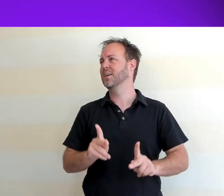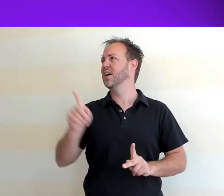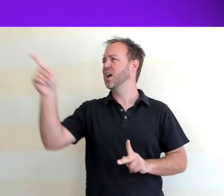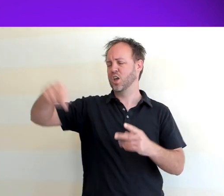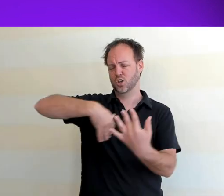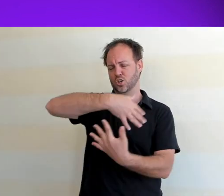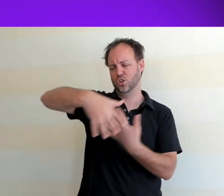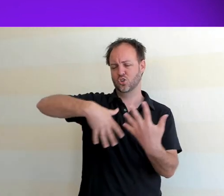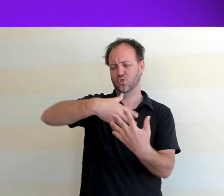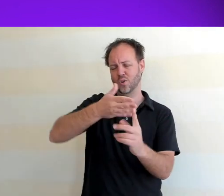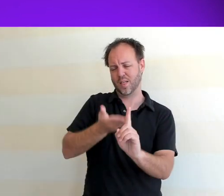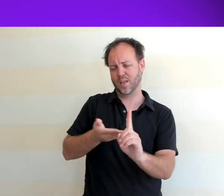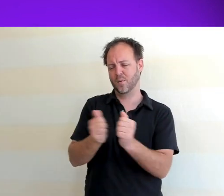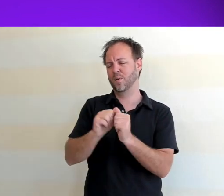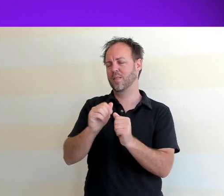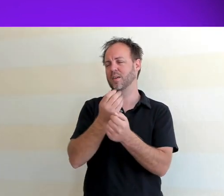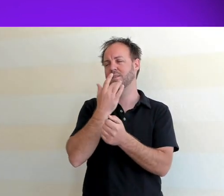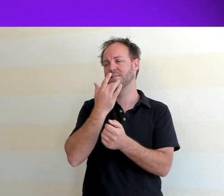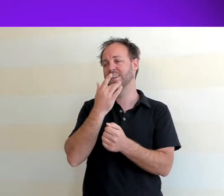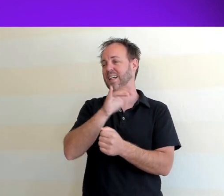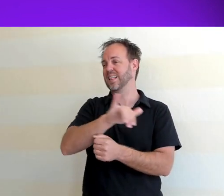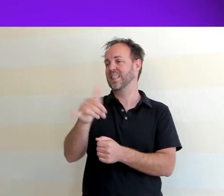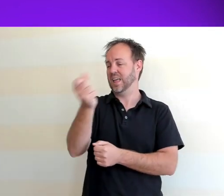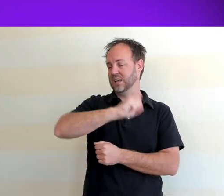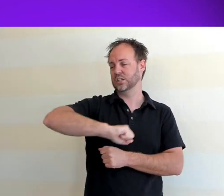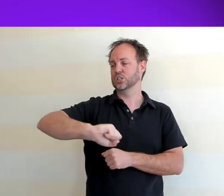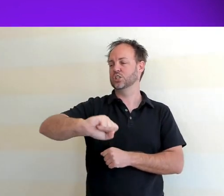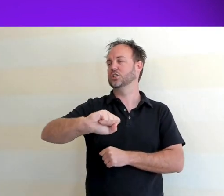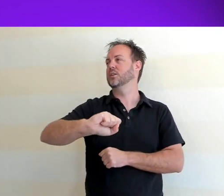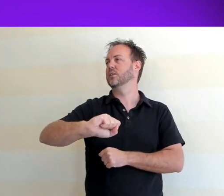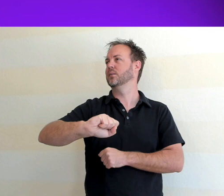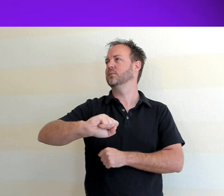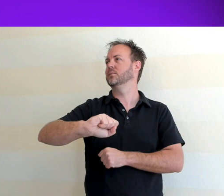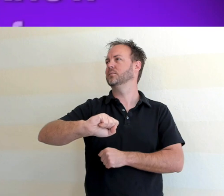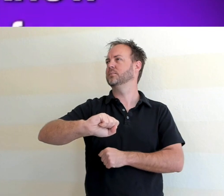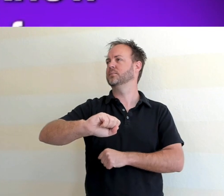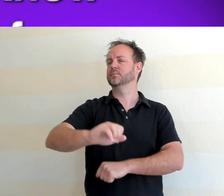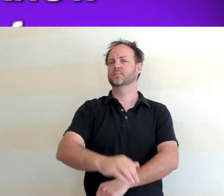You surround them with your favor as with a shield.